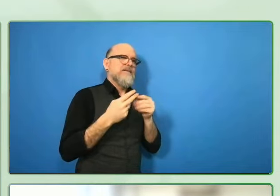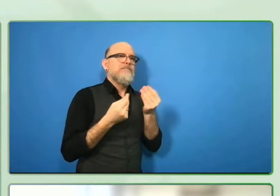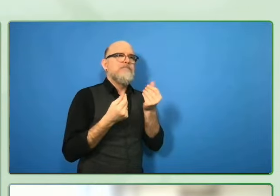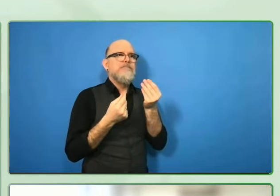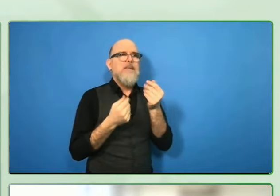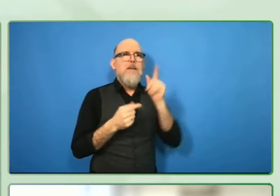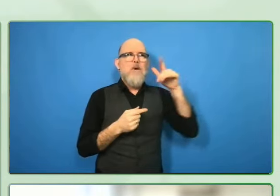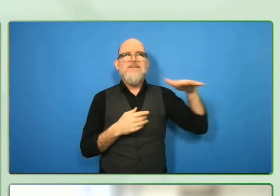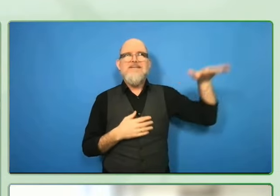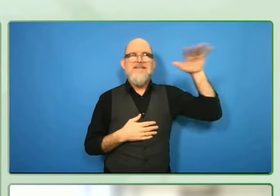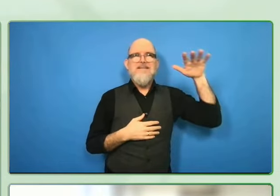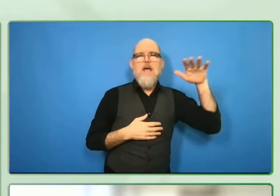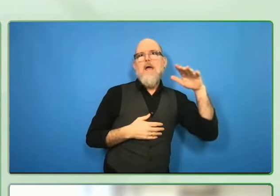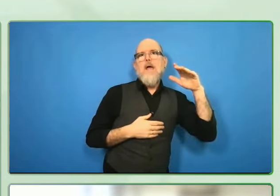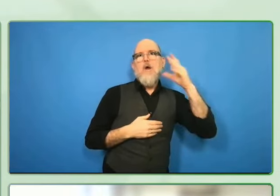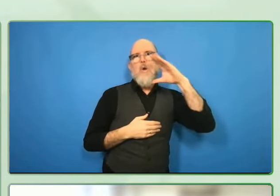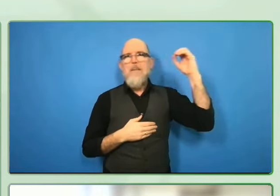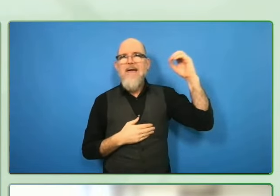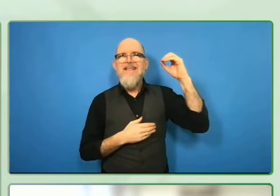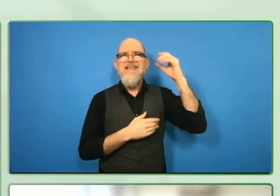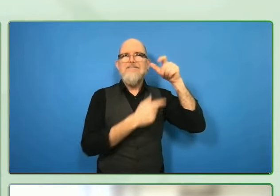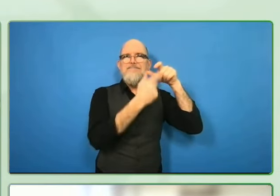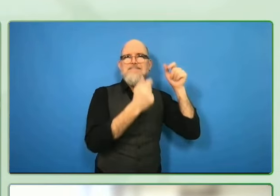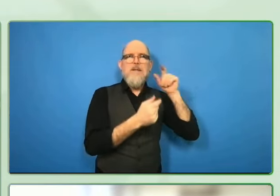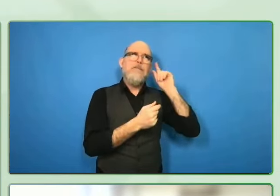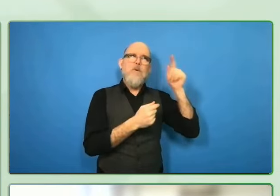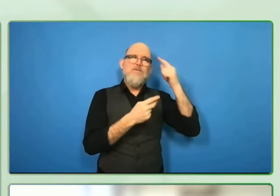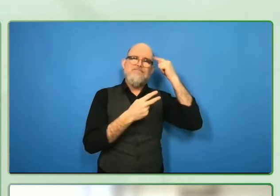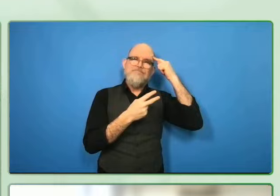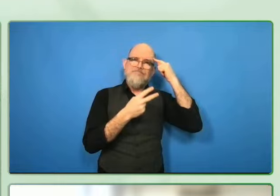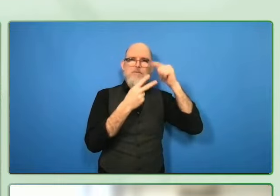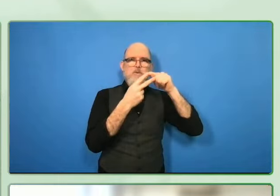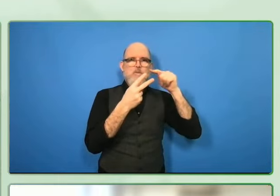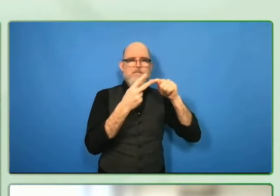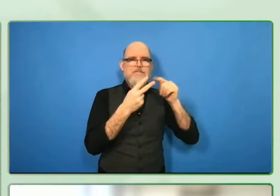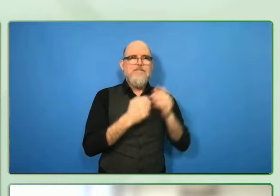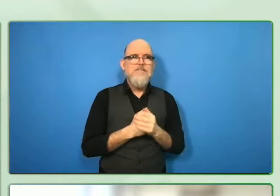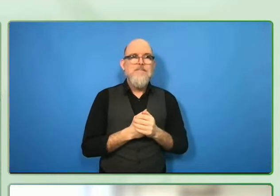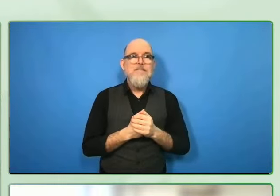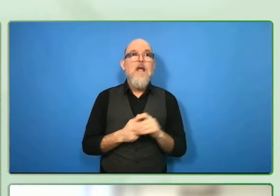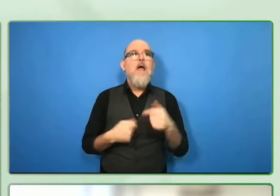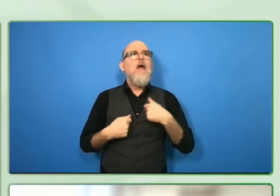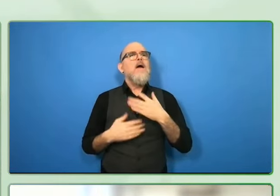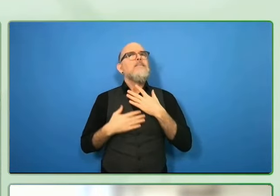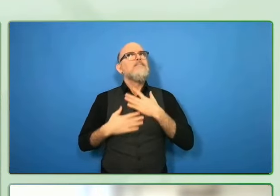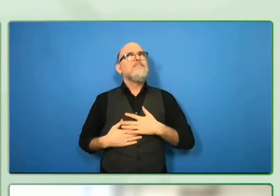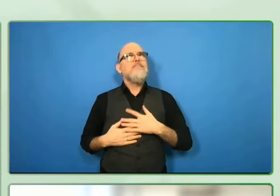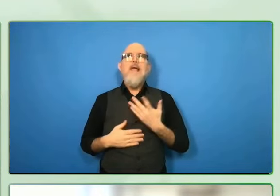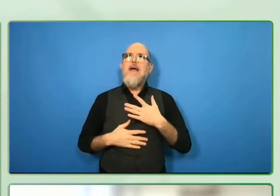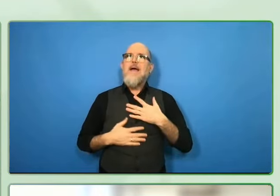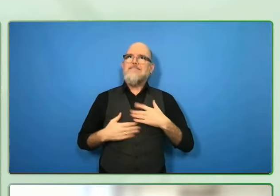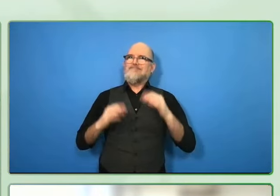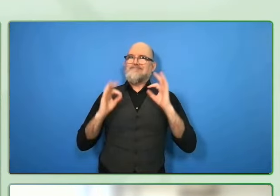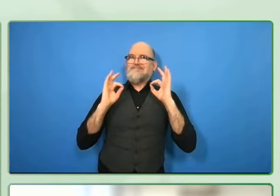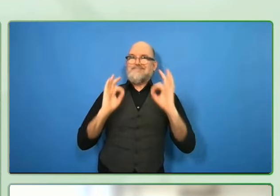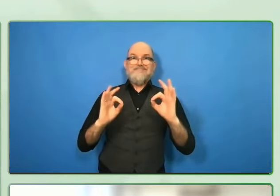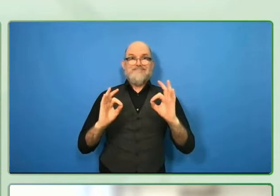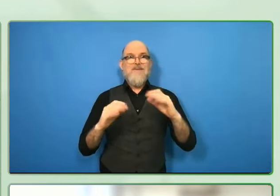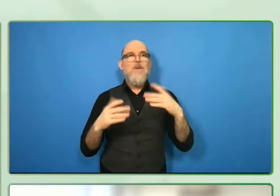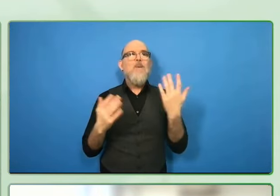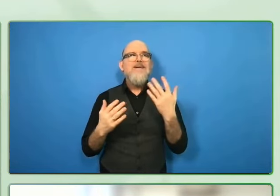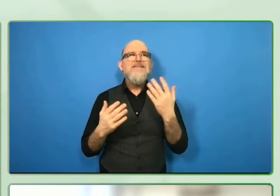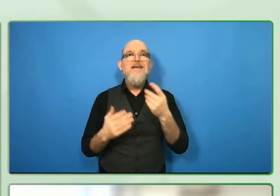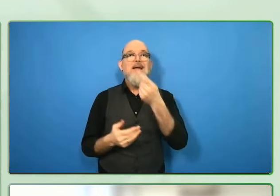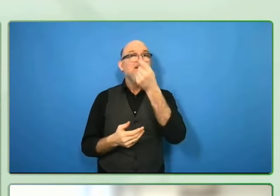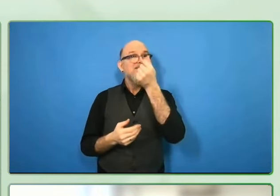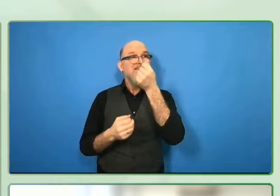terms of retention, in terms of well-being, in terms of retaining talent, and in terms of cost as well. And you'll see in the report the